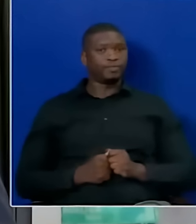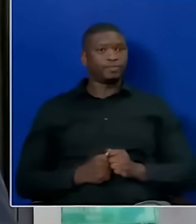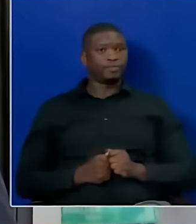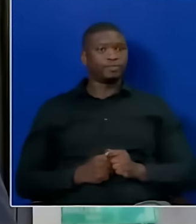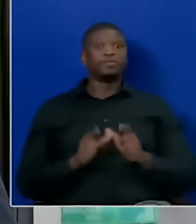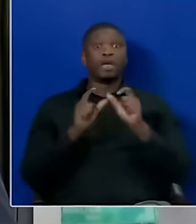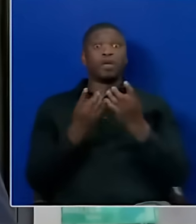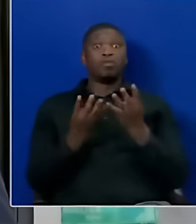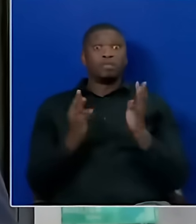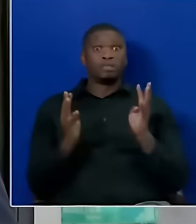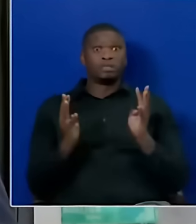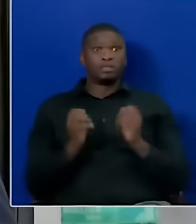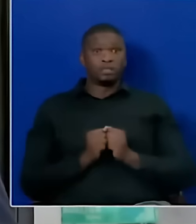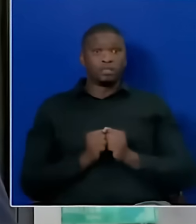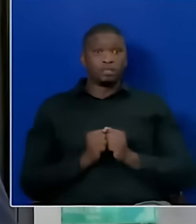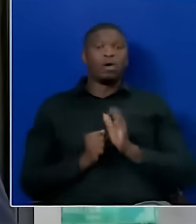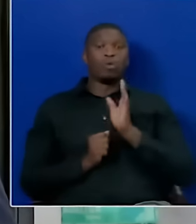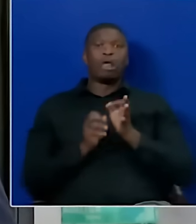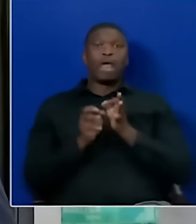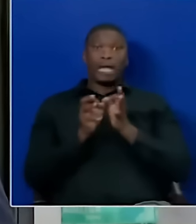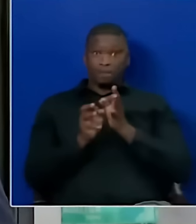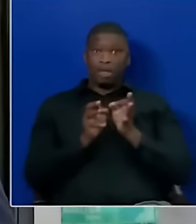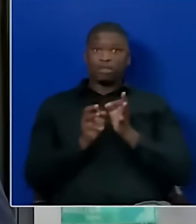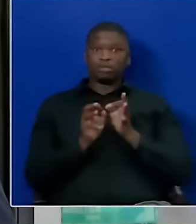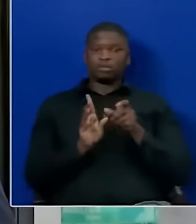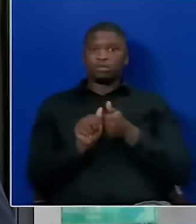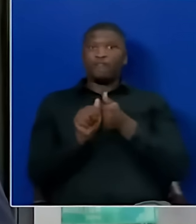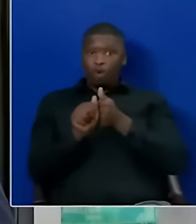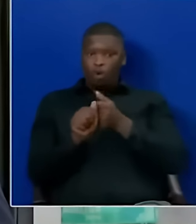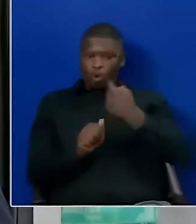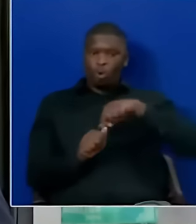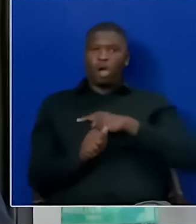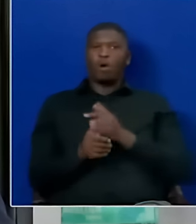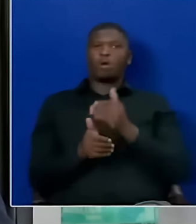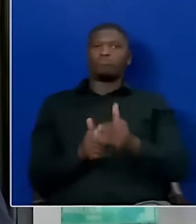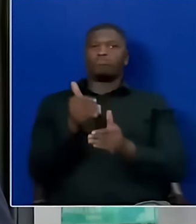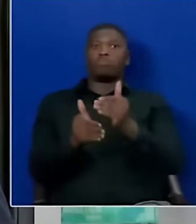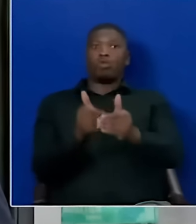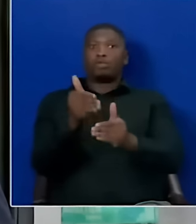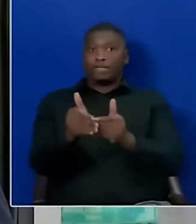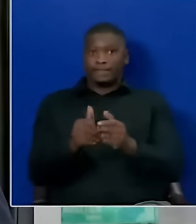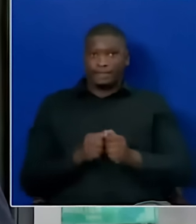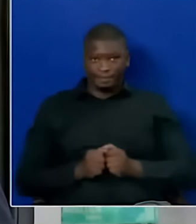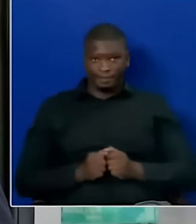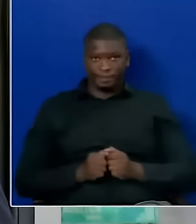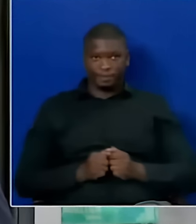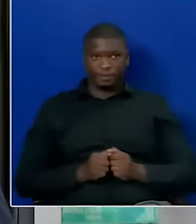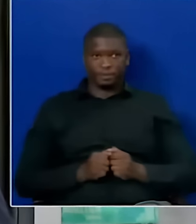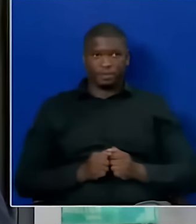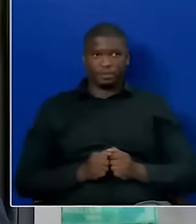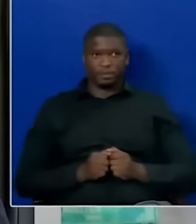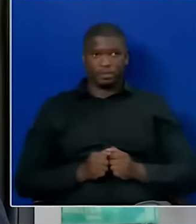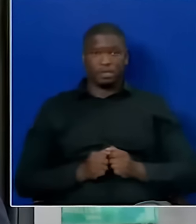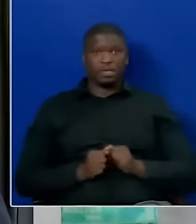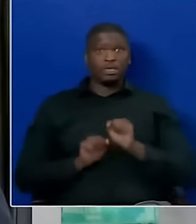I will explain this according to our procedure, our processes, not taking away what the